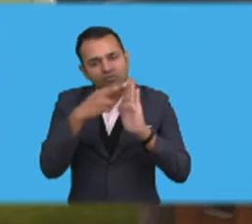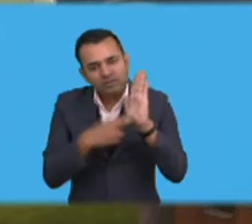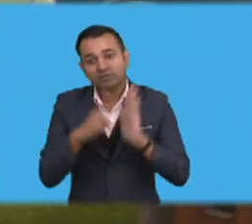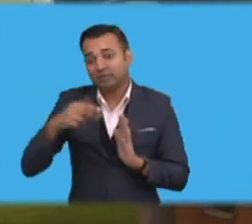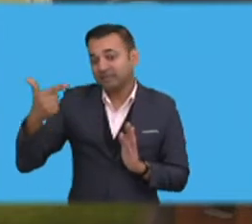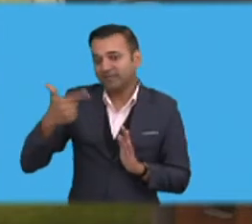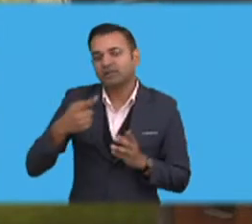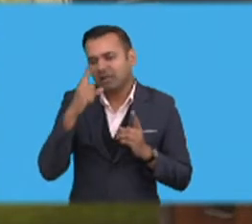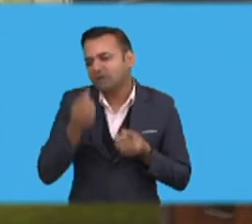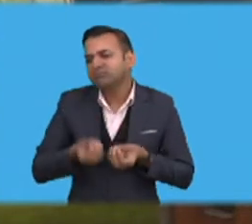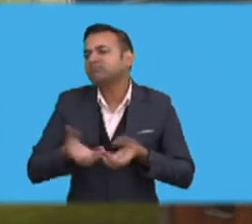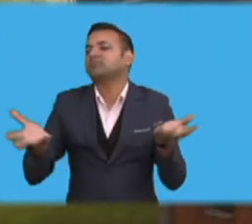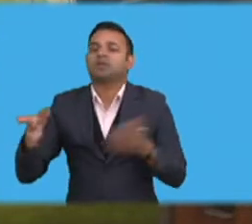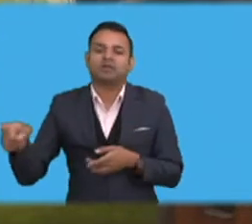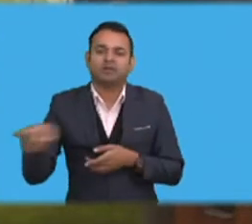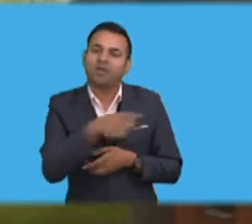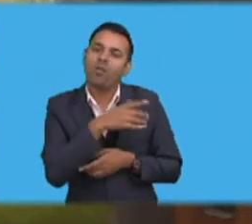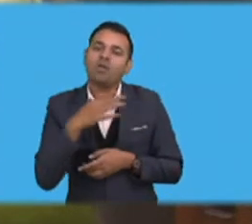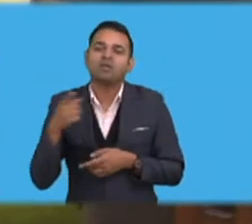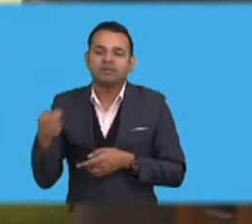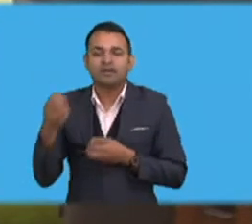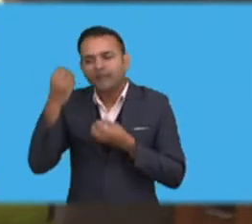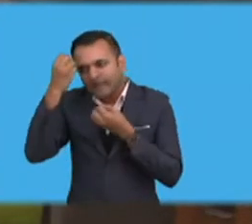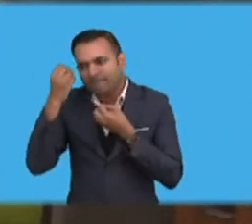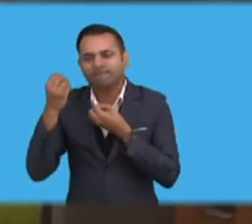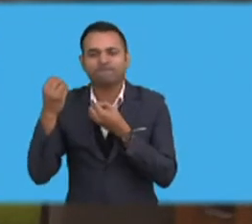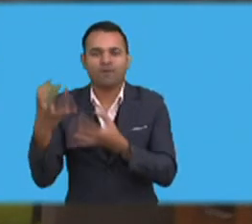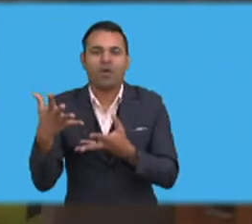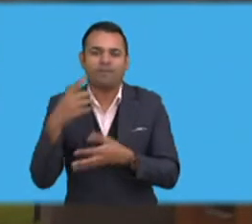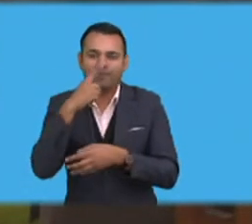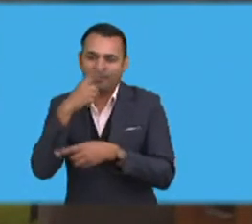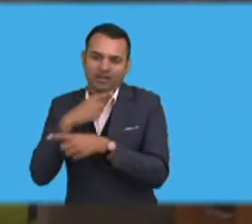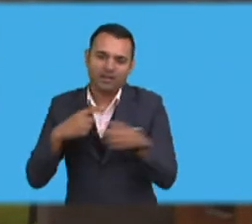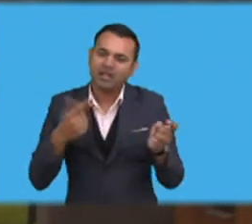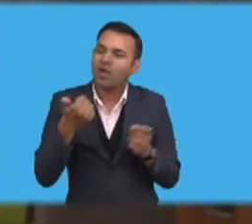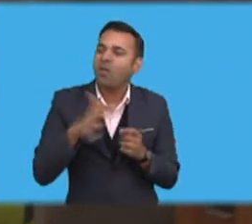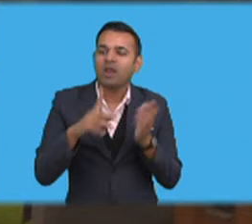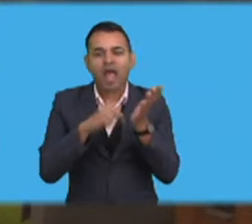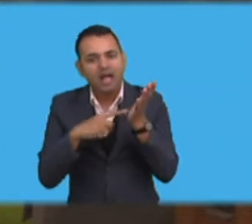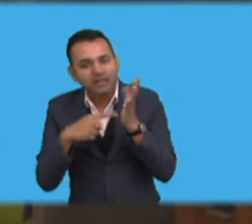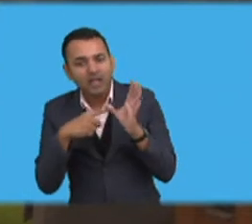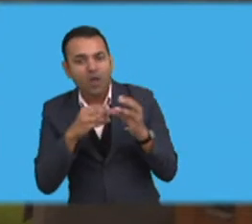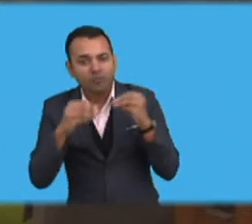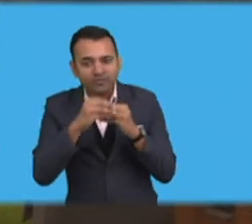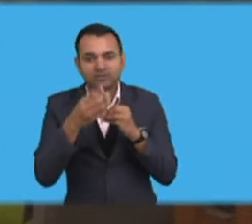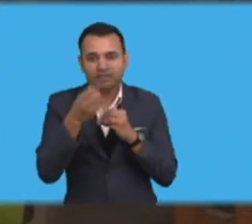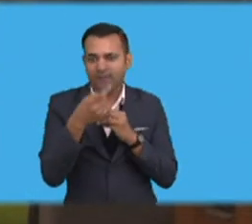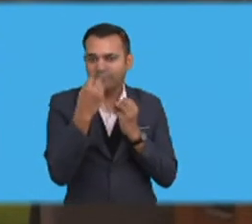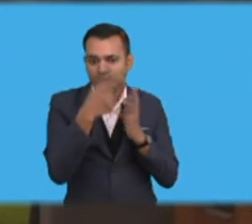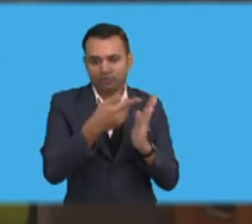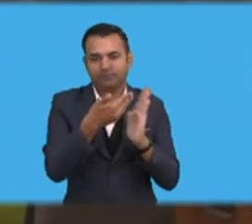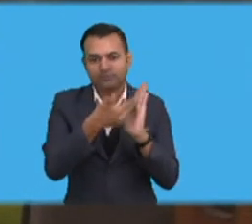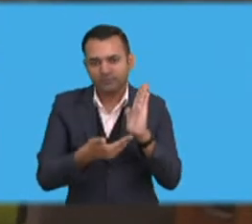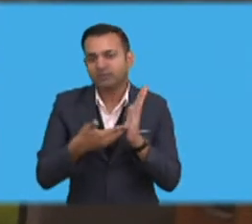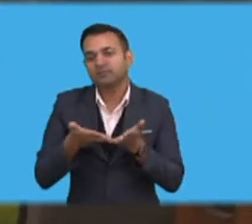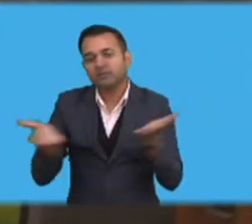with all relevant information to an LTA office around the country. Subject to the submission and receipt of the required documentation,